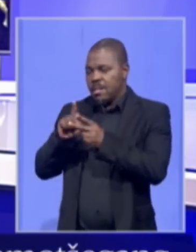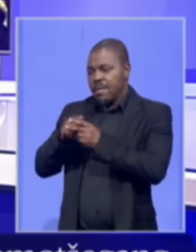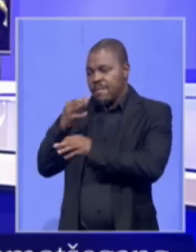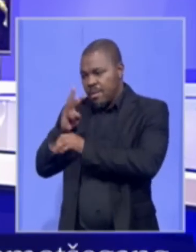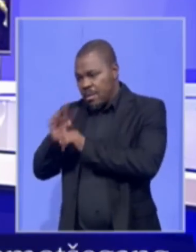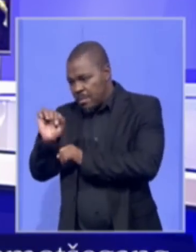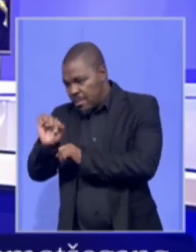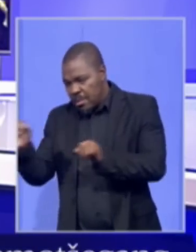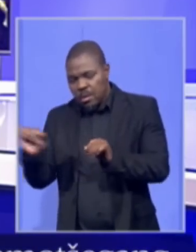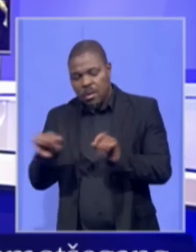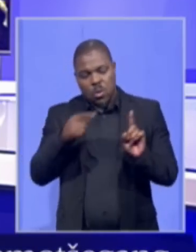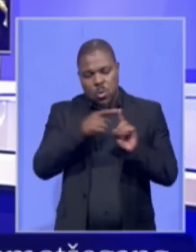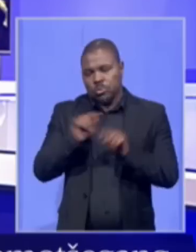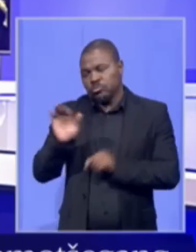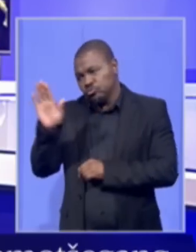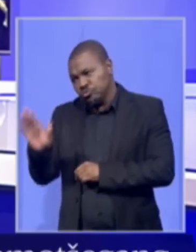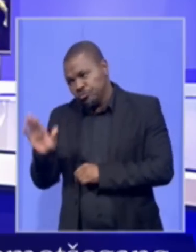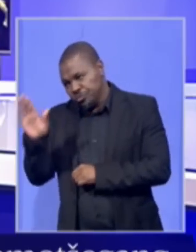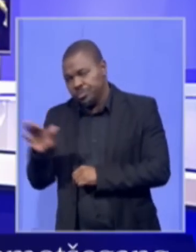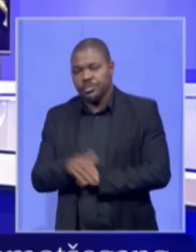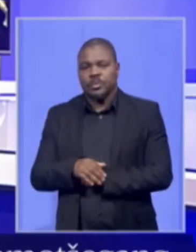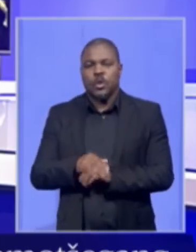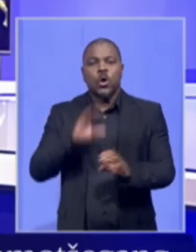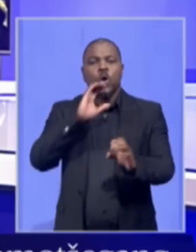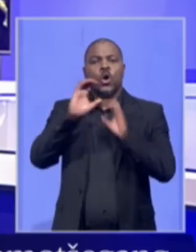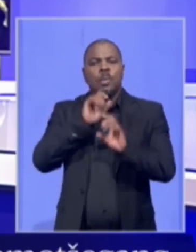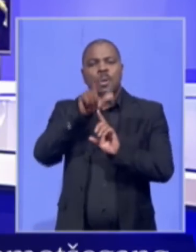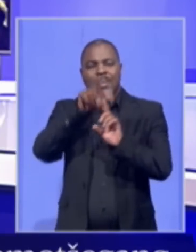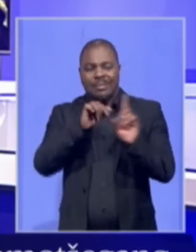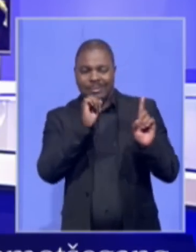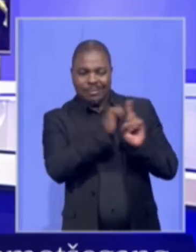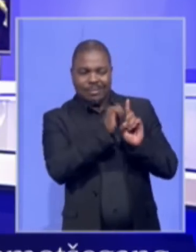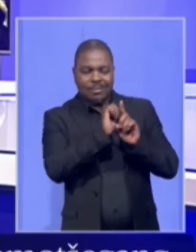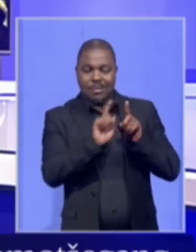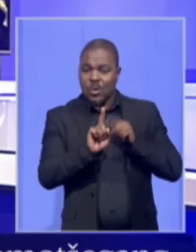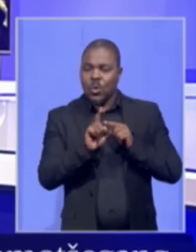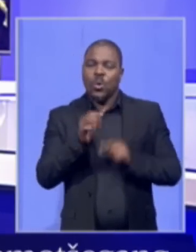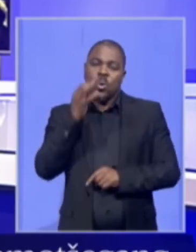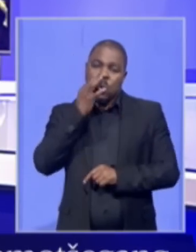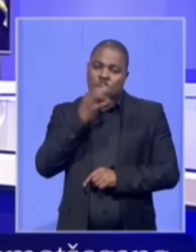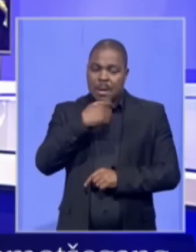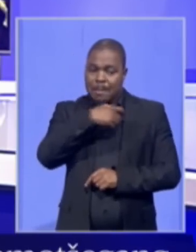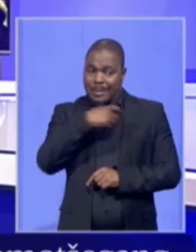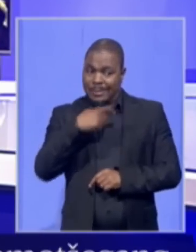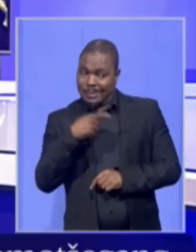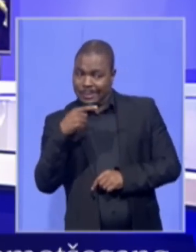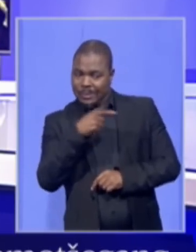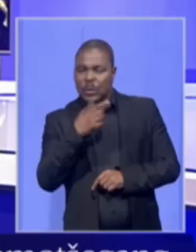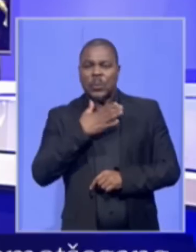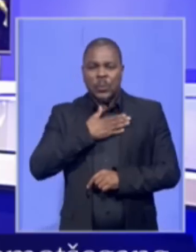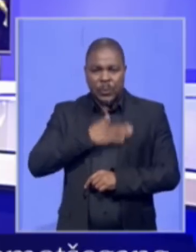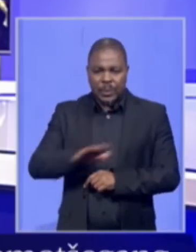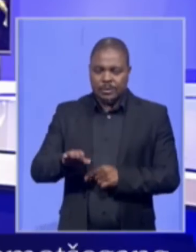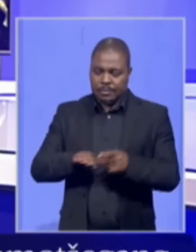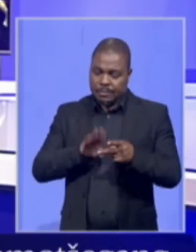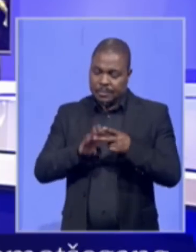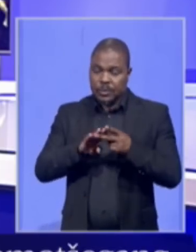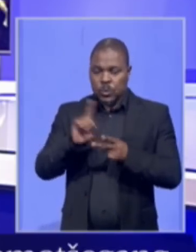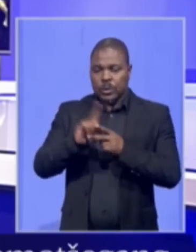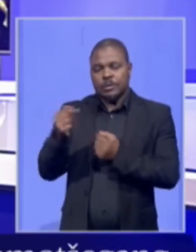ke mpholo wa ka dijong. Mmoleledi wa mopresidente o tlaleleditše ka gore mopresidente o rata le go romela mantšu